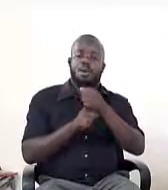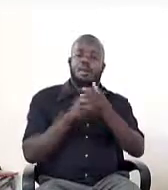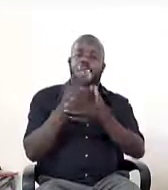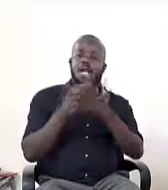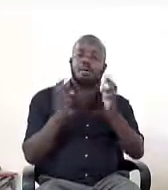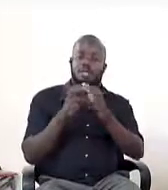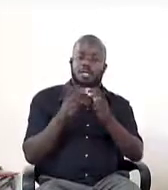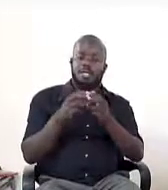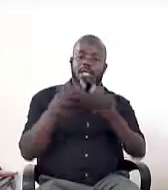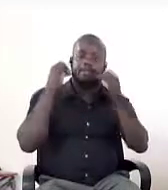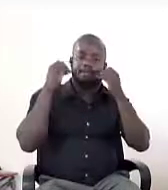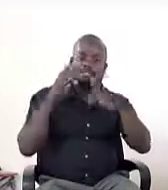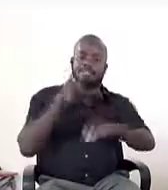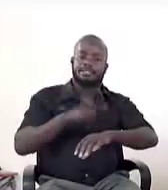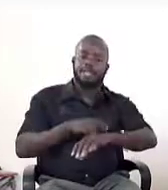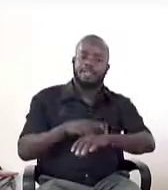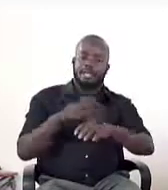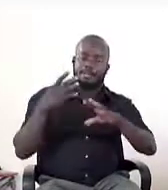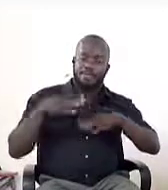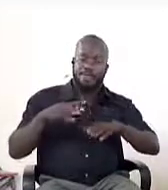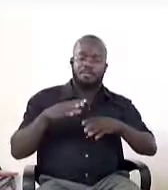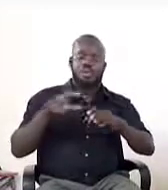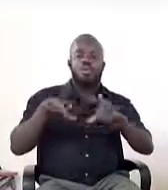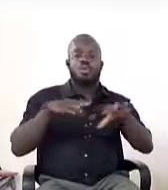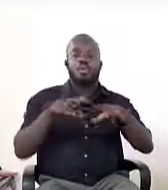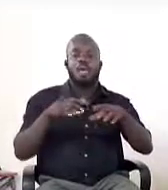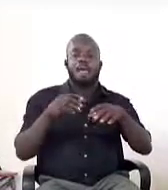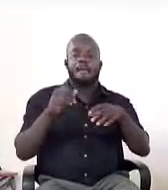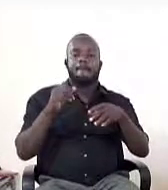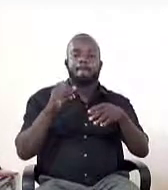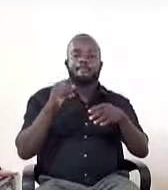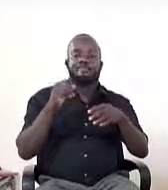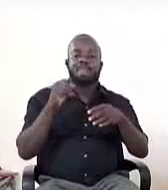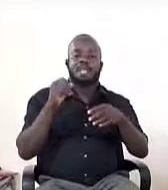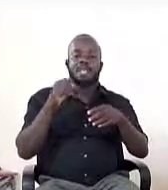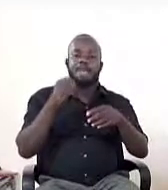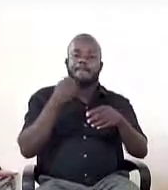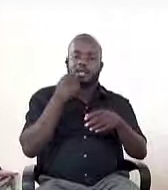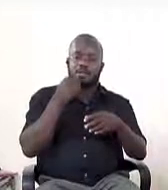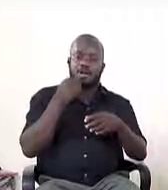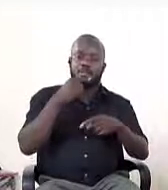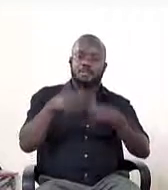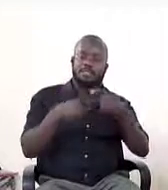contact, and here we have some people performing a medical procedure.